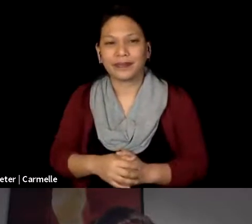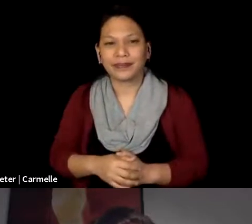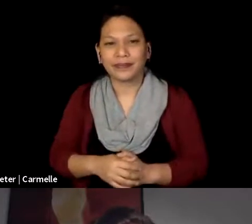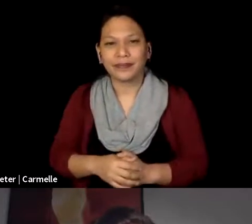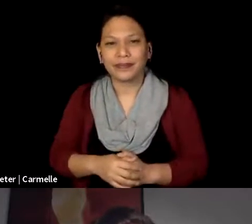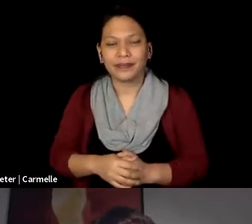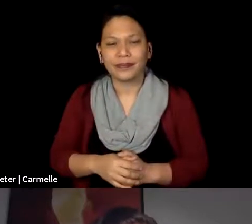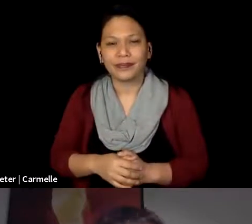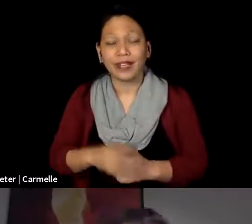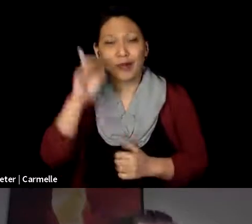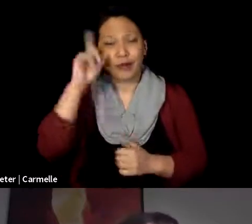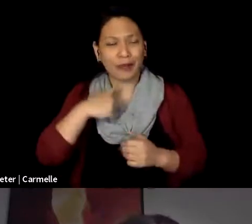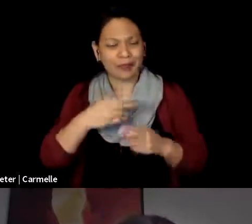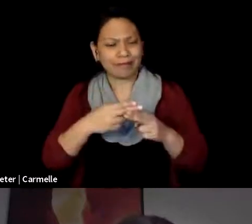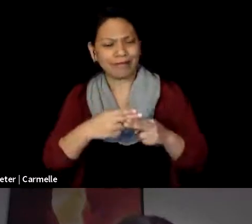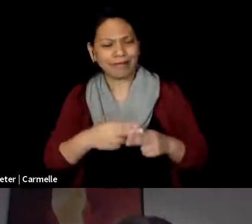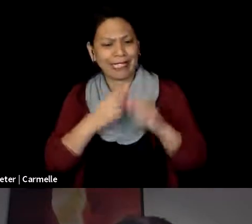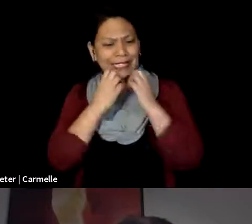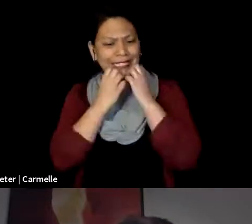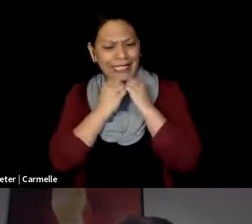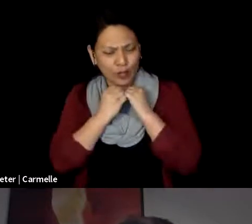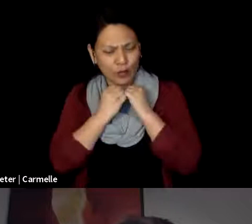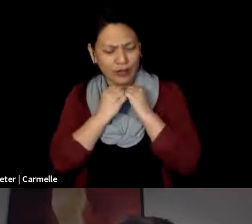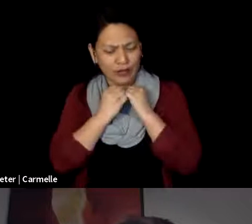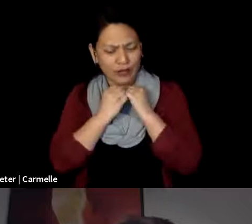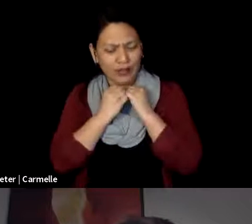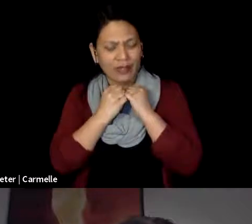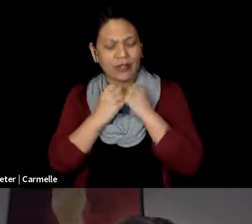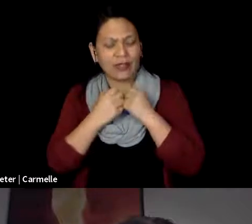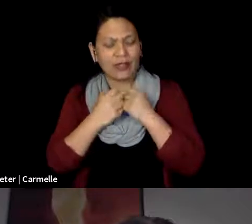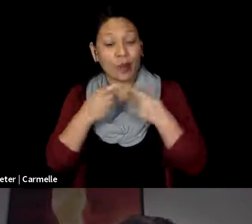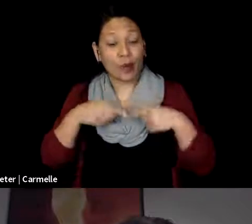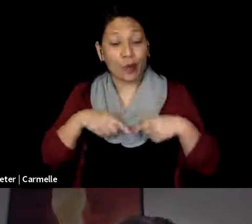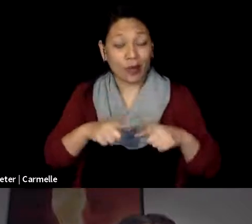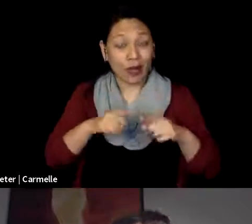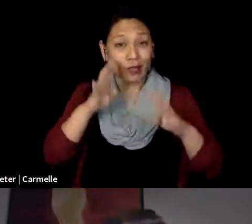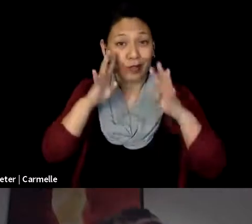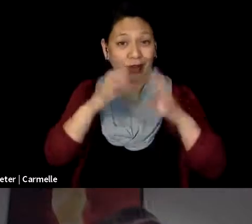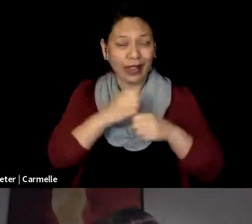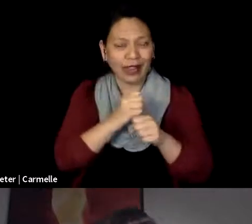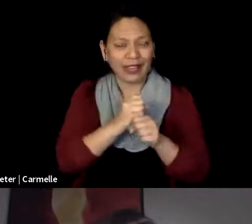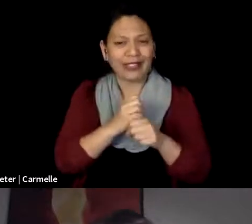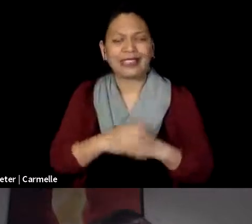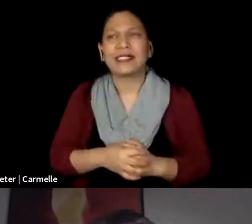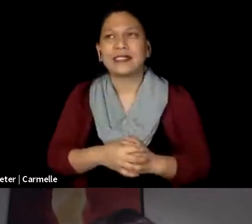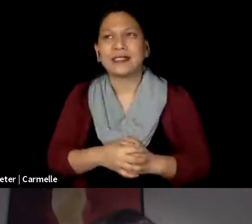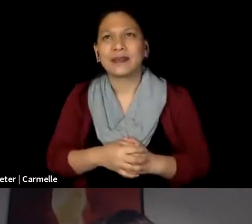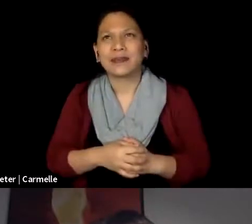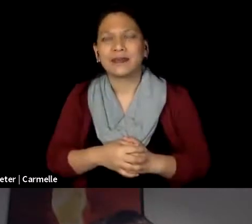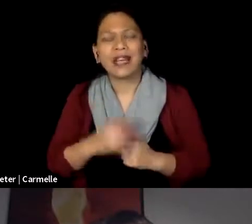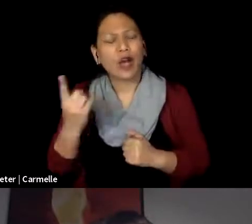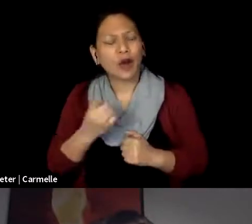what I consider sacred when in creation and anytime I'm holding space is